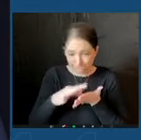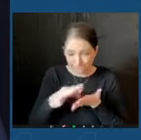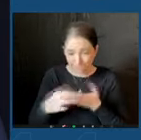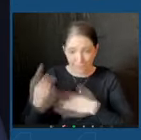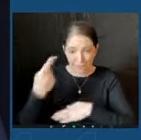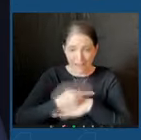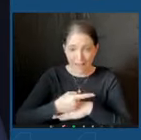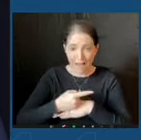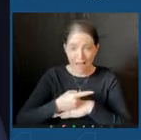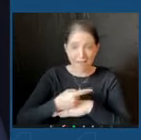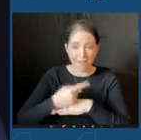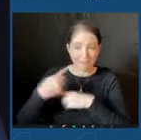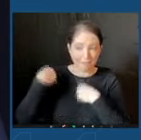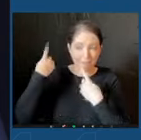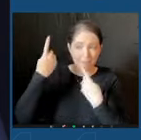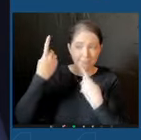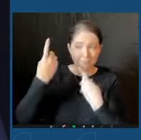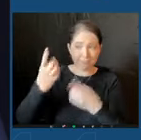died.